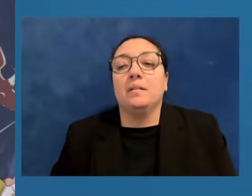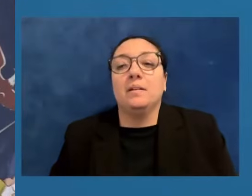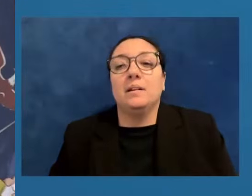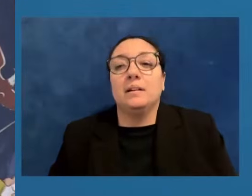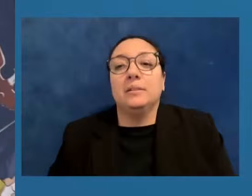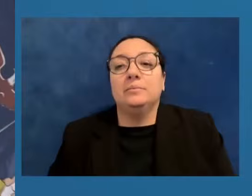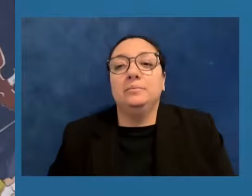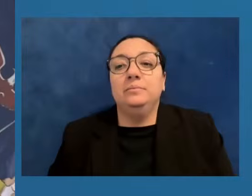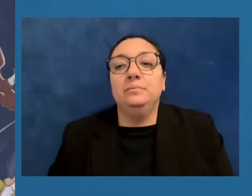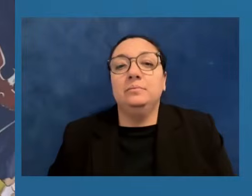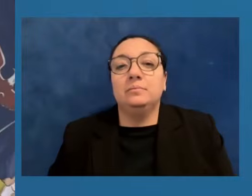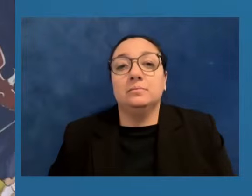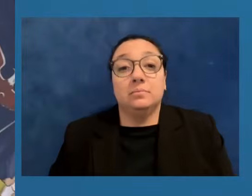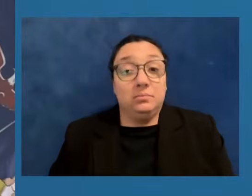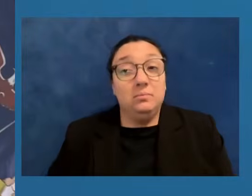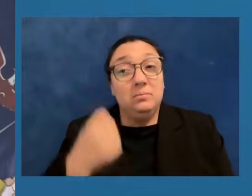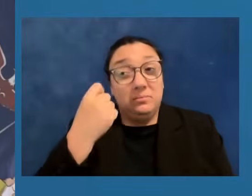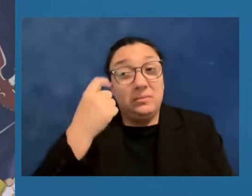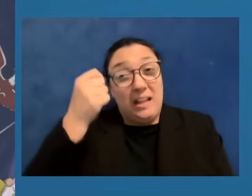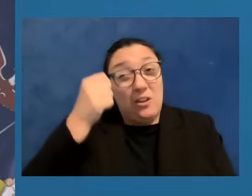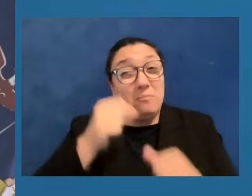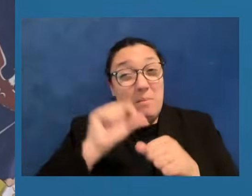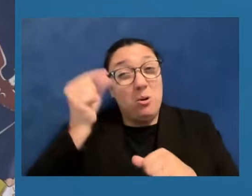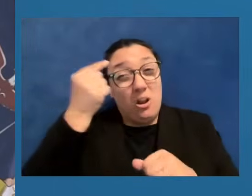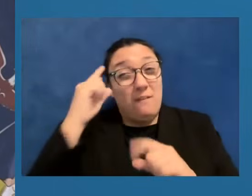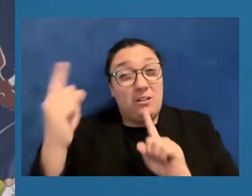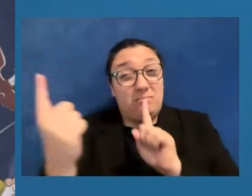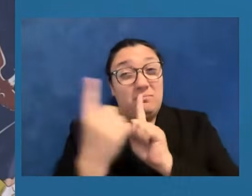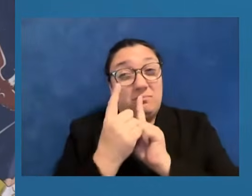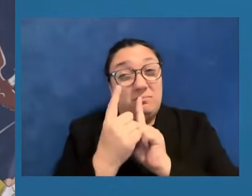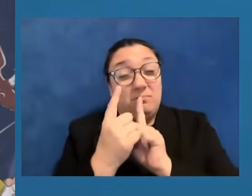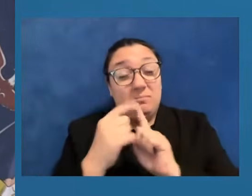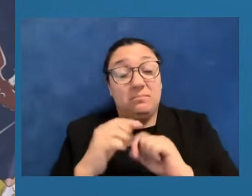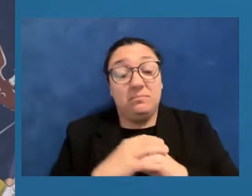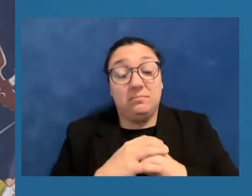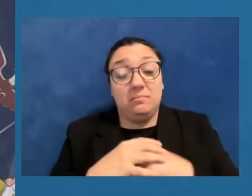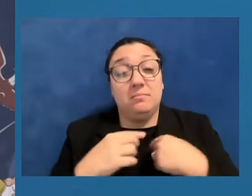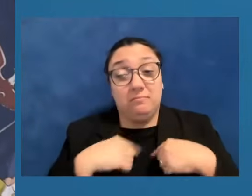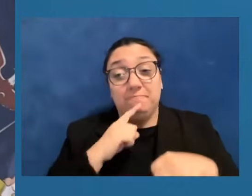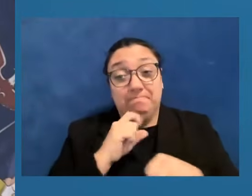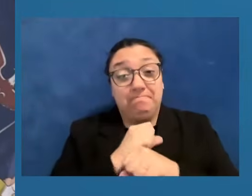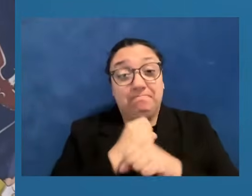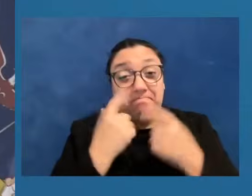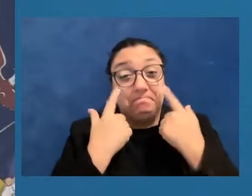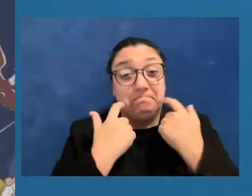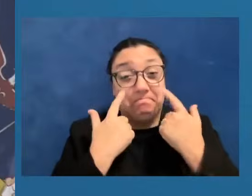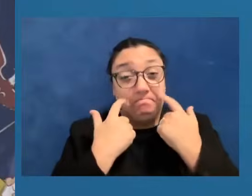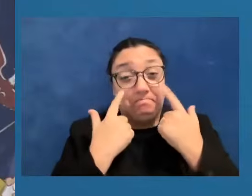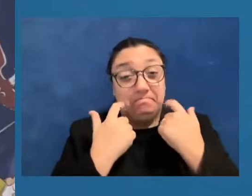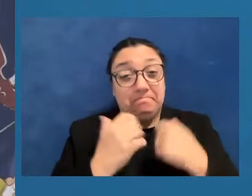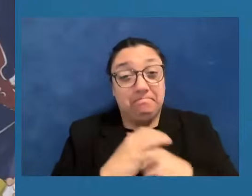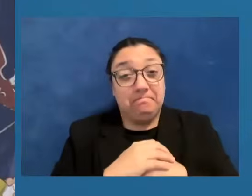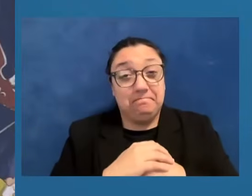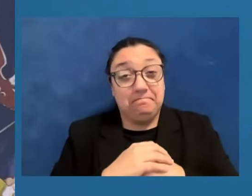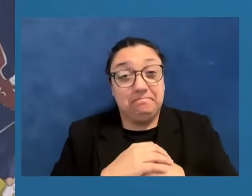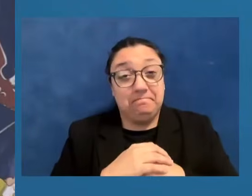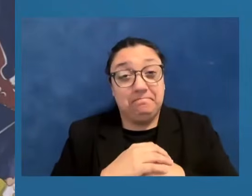these tears are real because she's like, the government walked away. It's DEI.